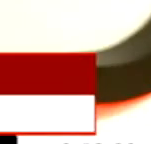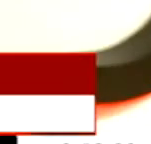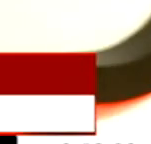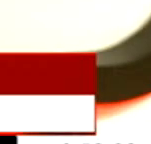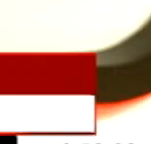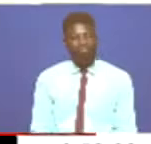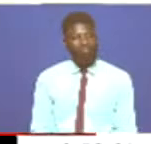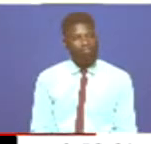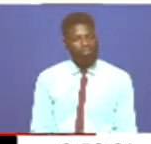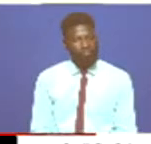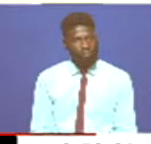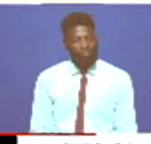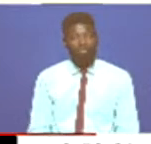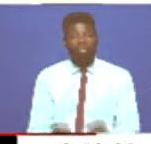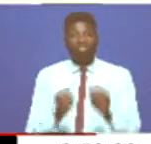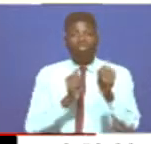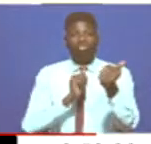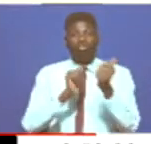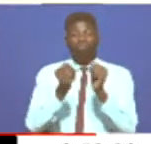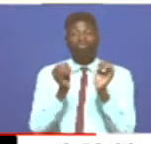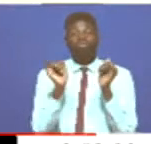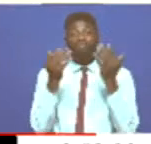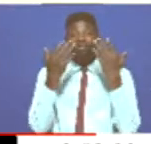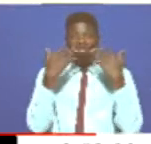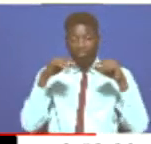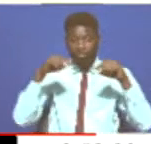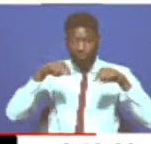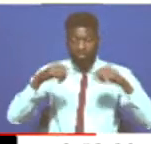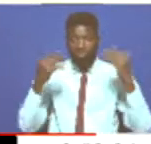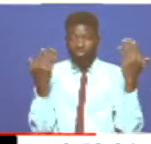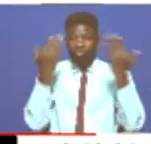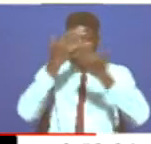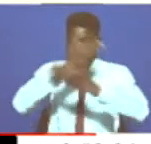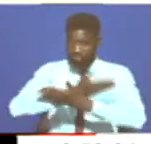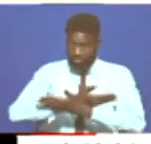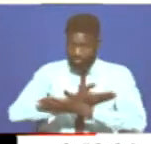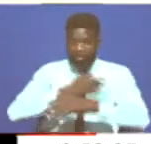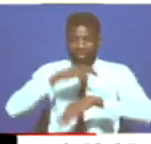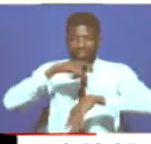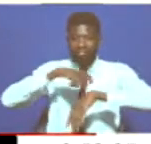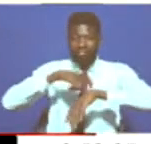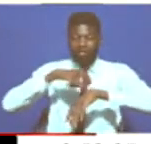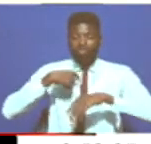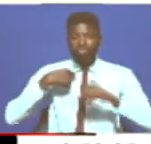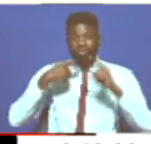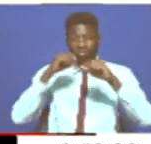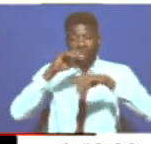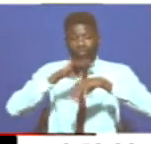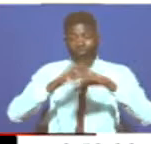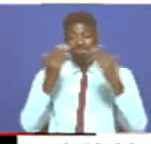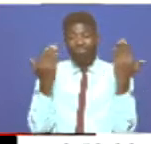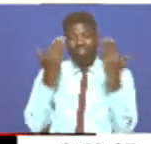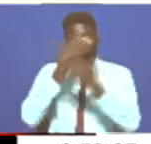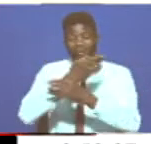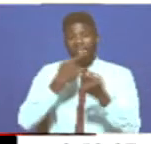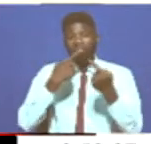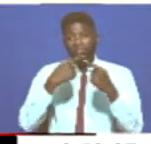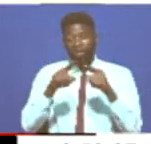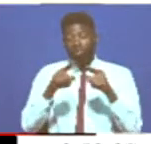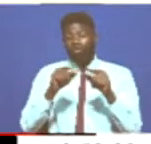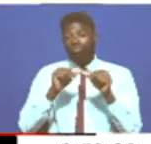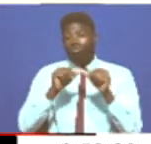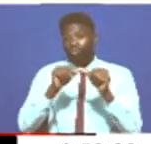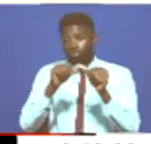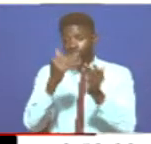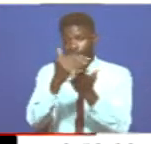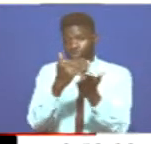Those are all the sports stories we had lined up for you tonight. It's time for me to tell you good night, but the broadcast is not yet over as Shiksha Arora has